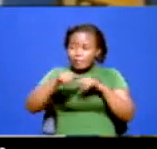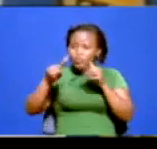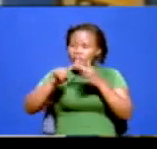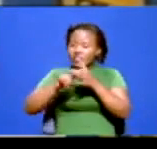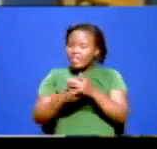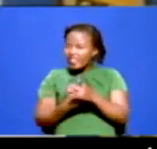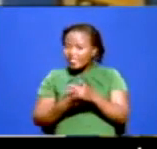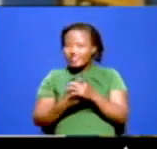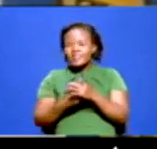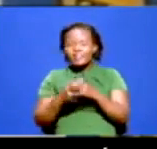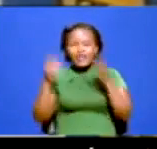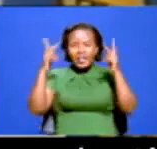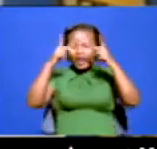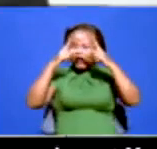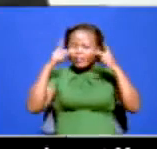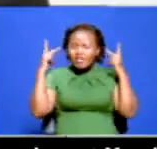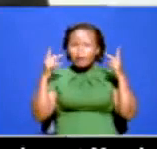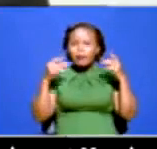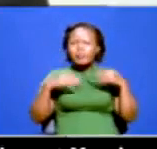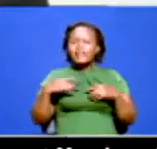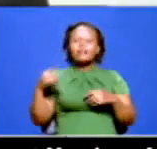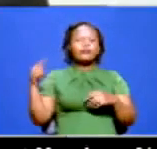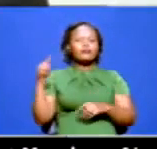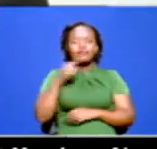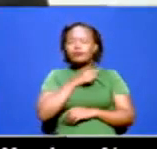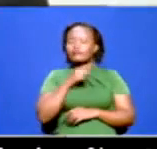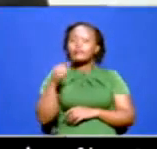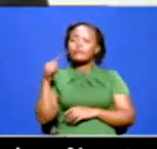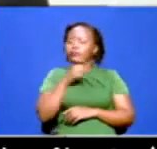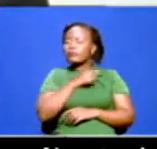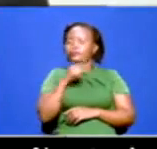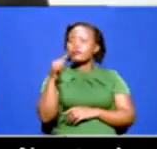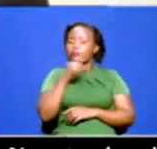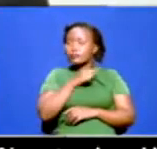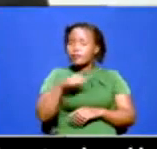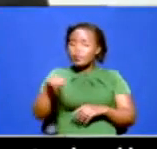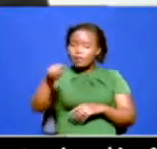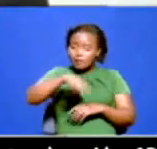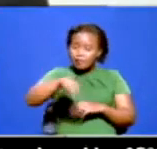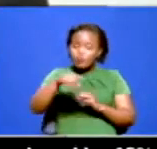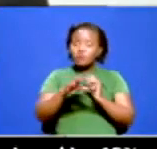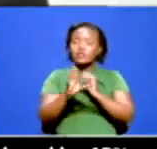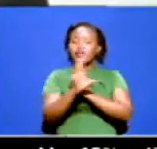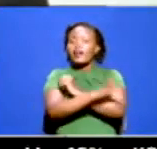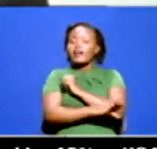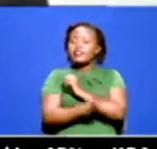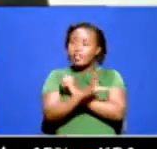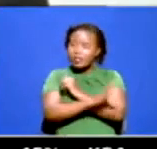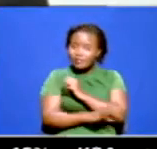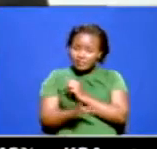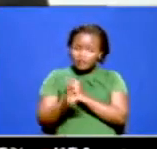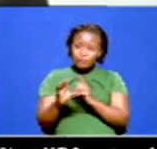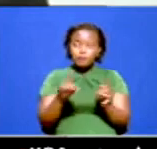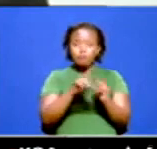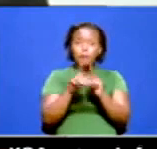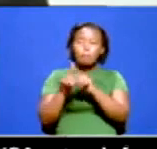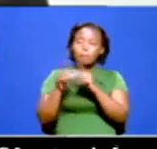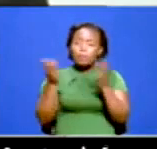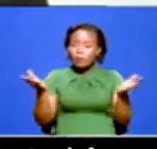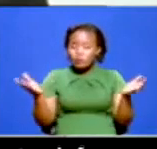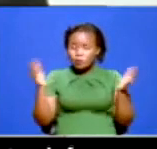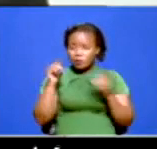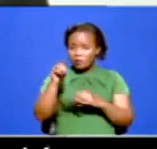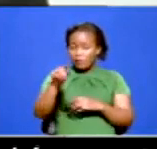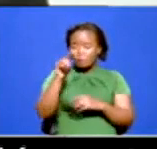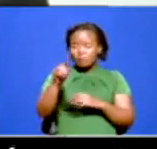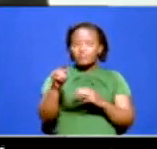a menace, even to us in the country. It was quite a menace. And therefore, the indicators are very